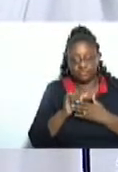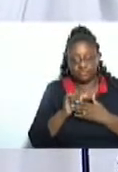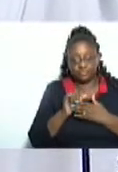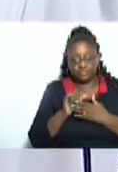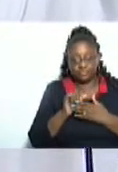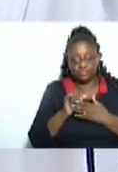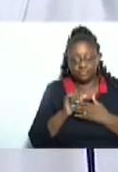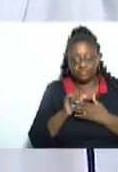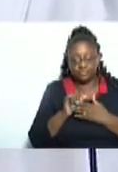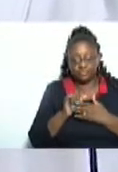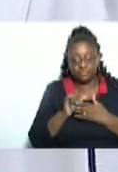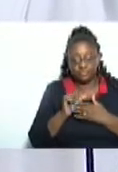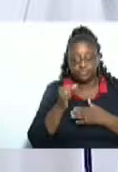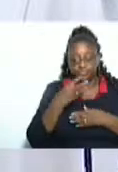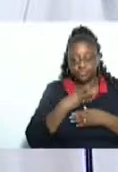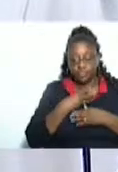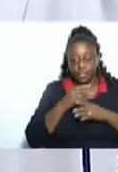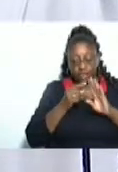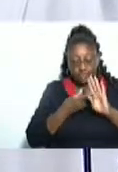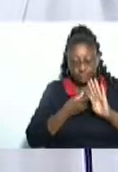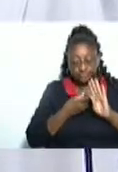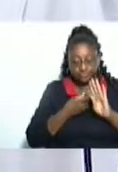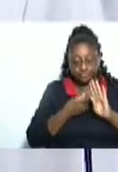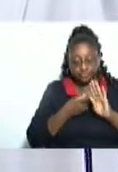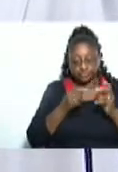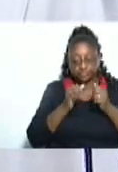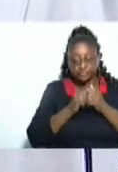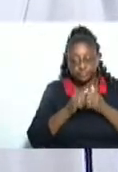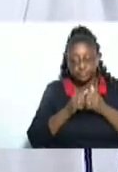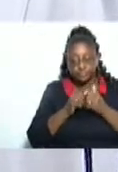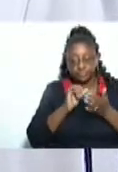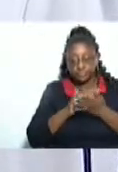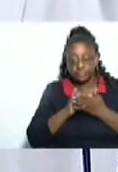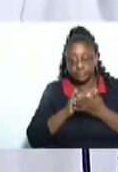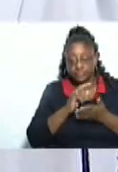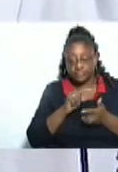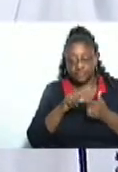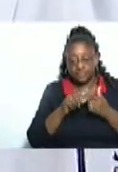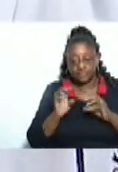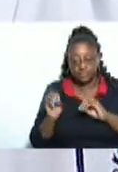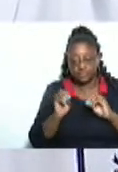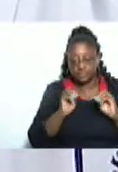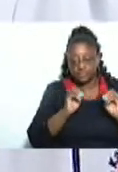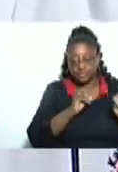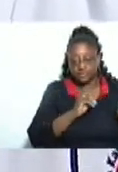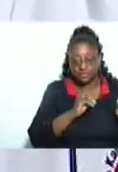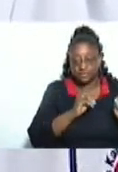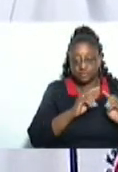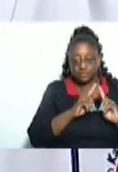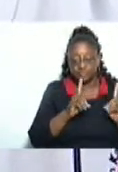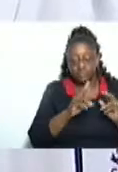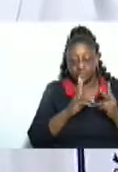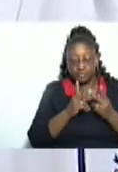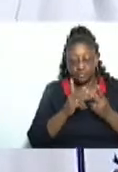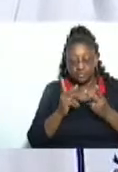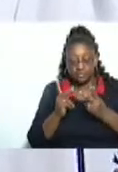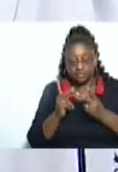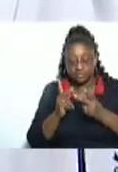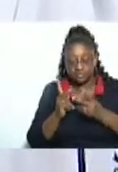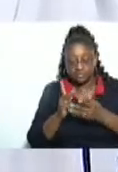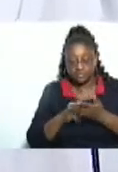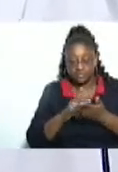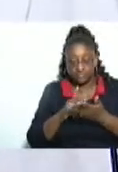flexible. So we start off with our flexibility exercises, and then we move into some of the technical parts of the